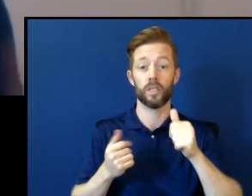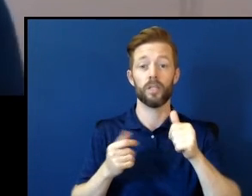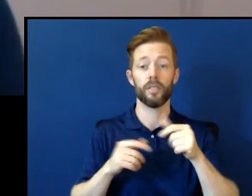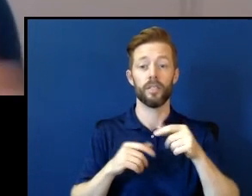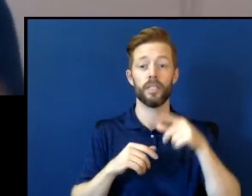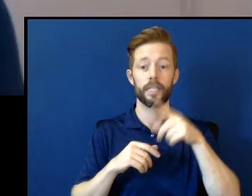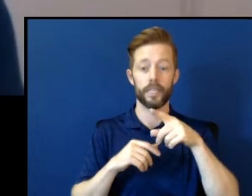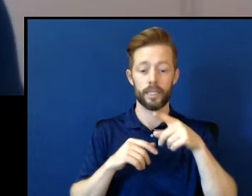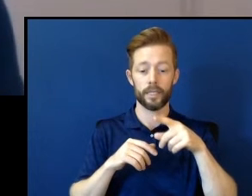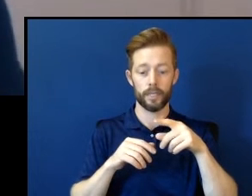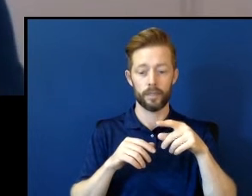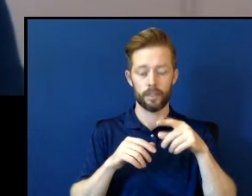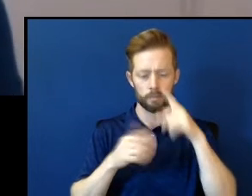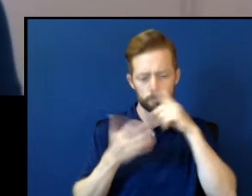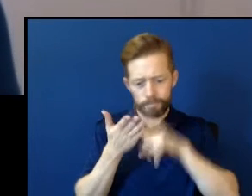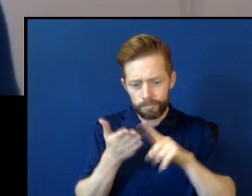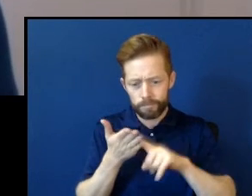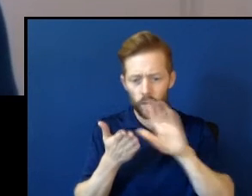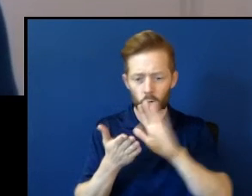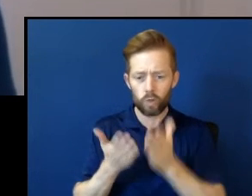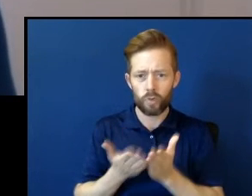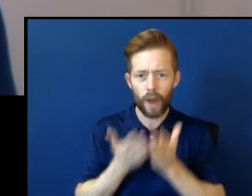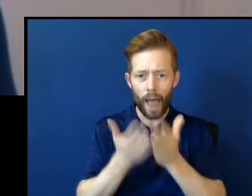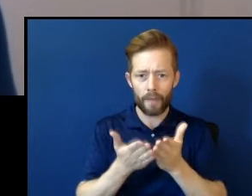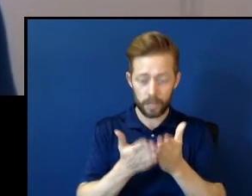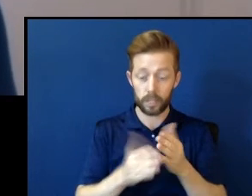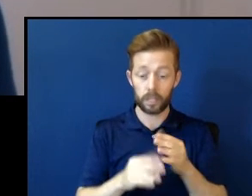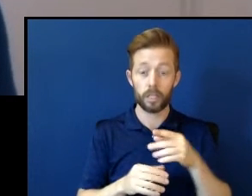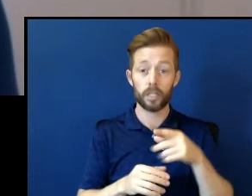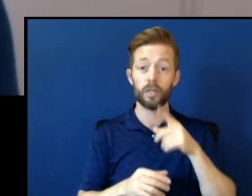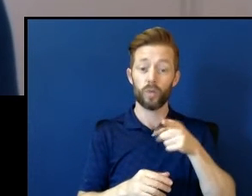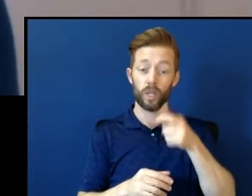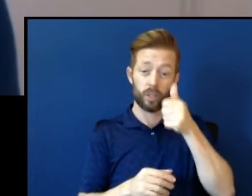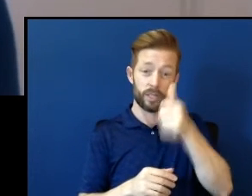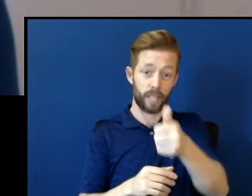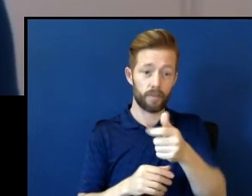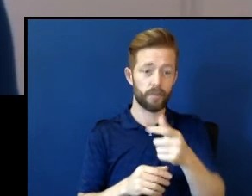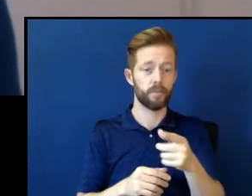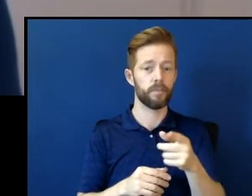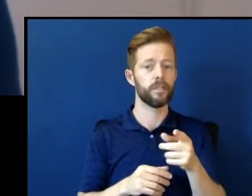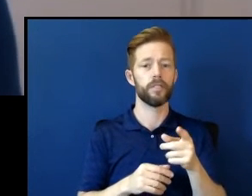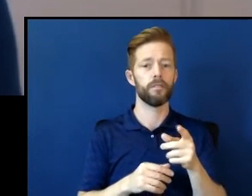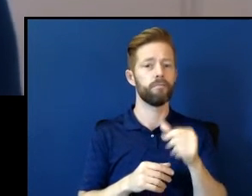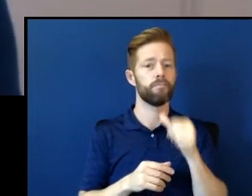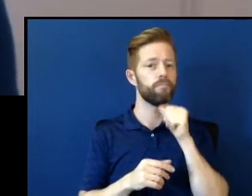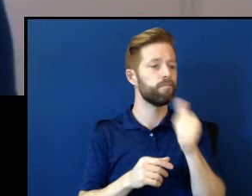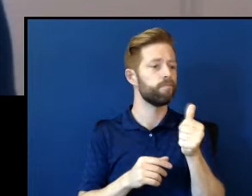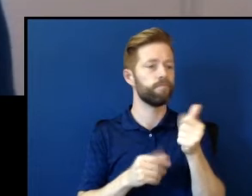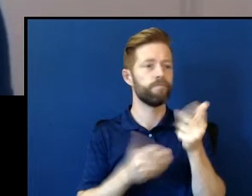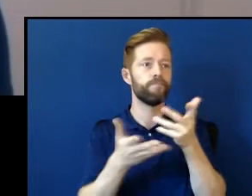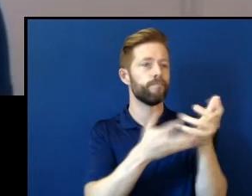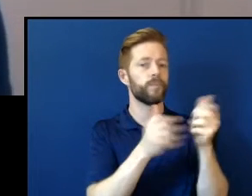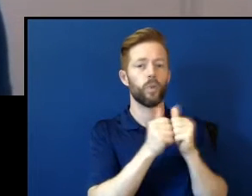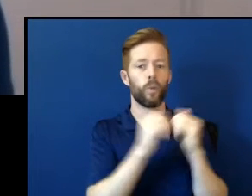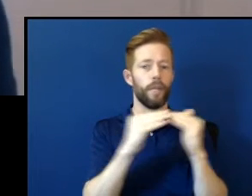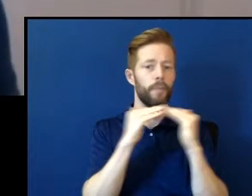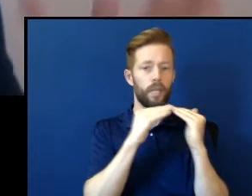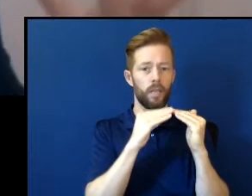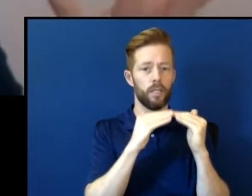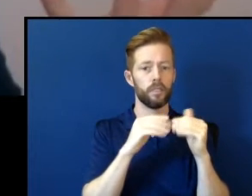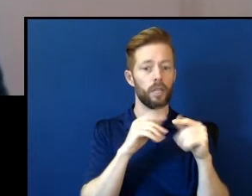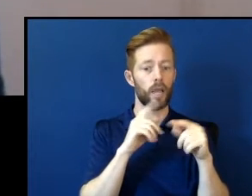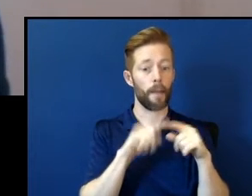was doing her raft investigation, this was a child who would not reference peers. And you see